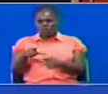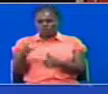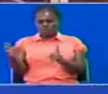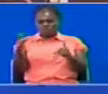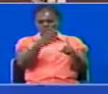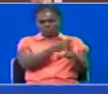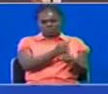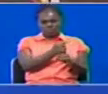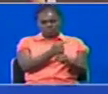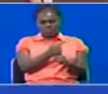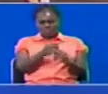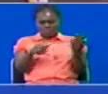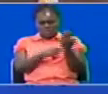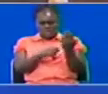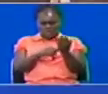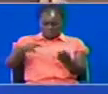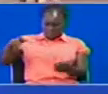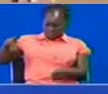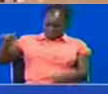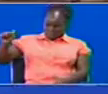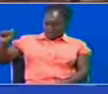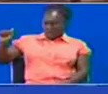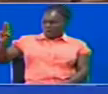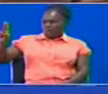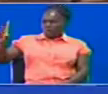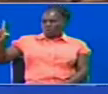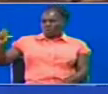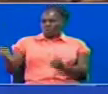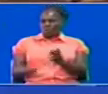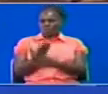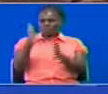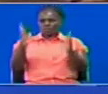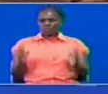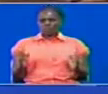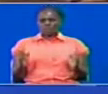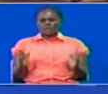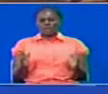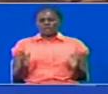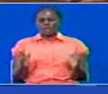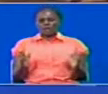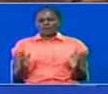Bee. My name is Paul Kihuha. I'm a producer. Wasi wengi sana wanijua producer.